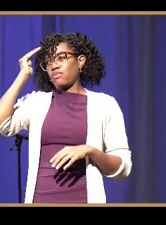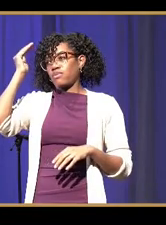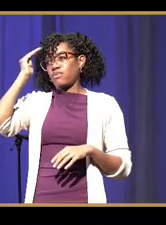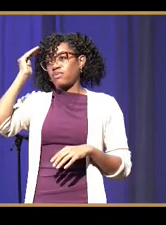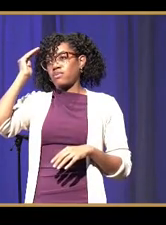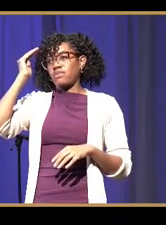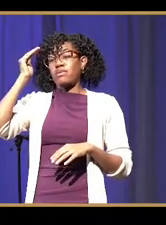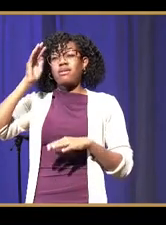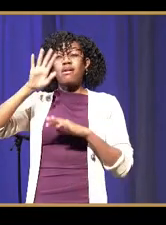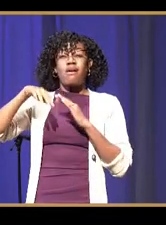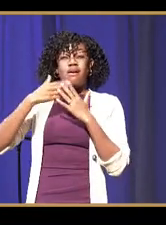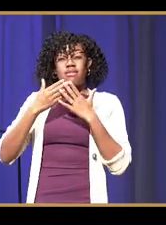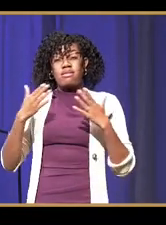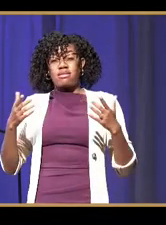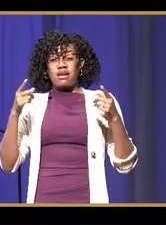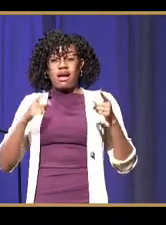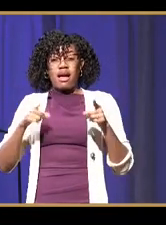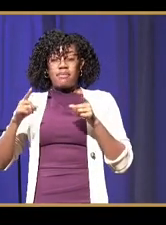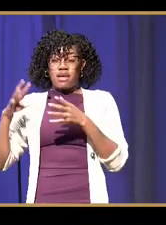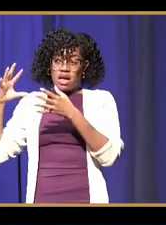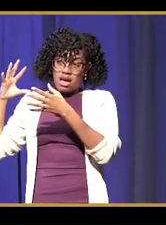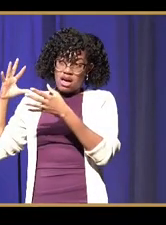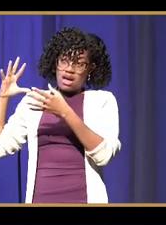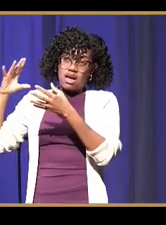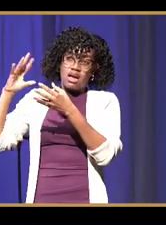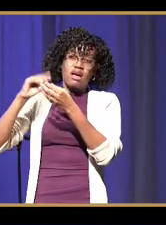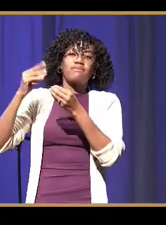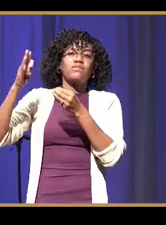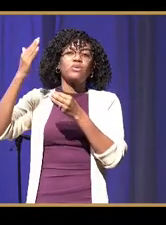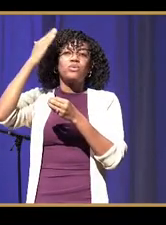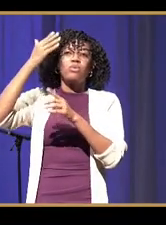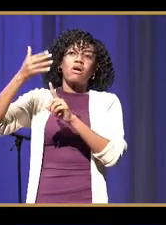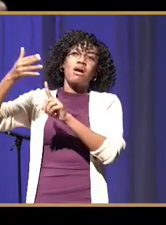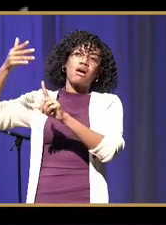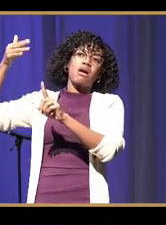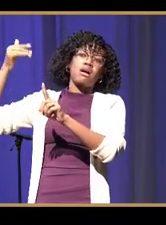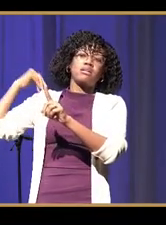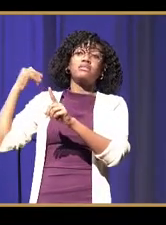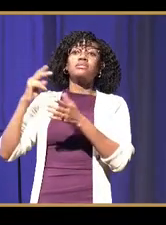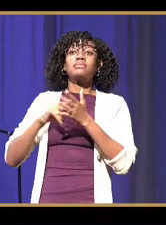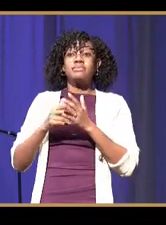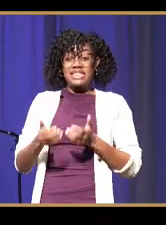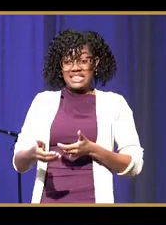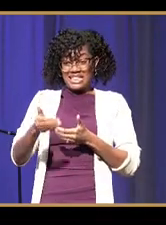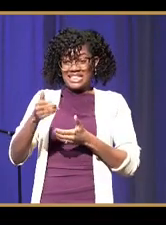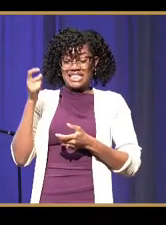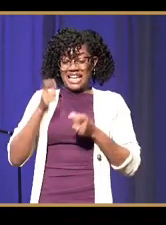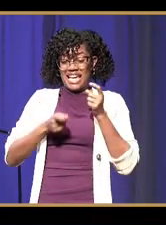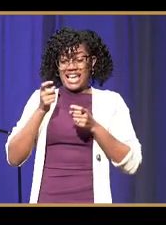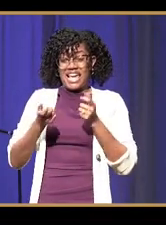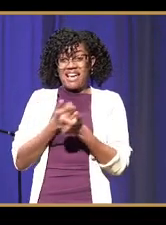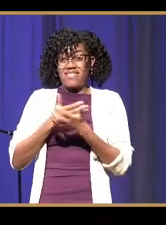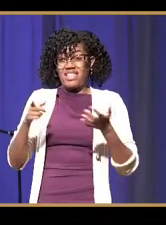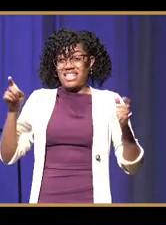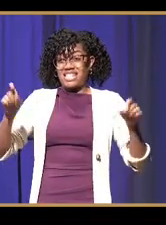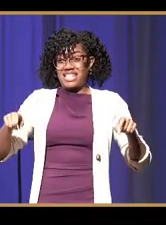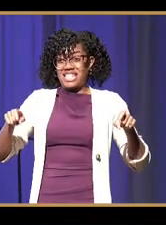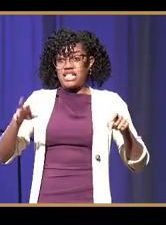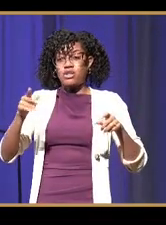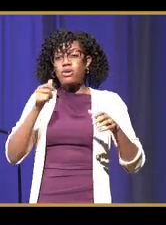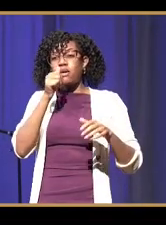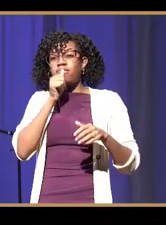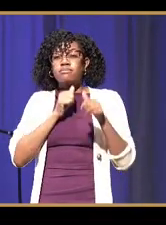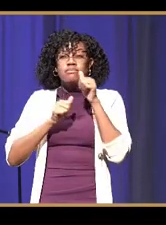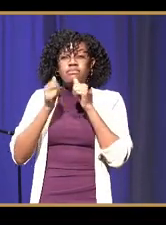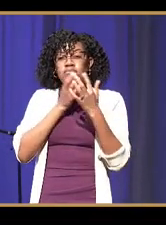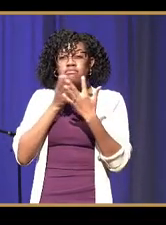that all of this stuff would come? So he equipped you with every tool and talent you needed to get through